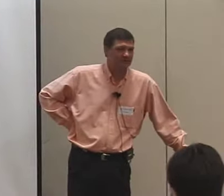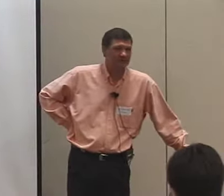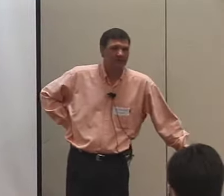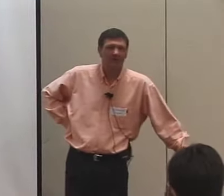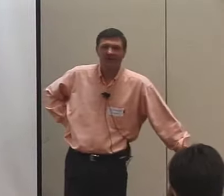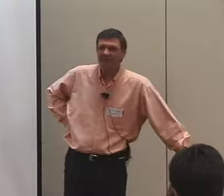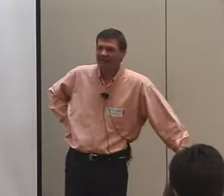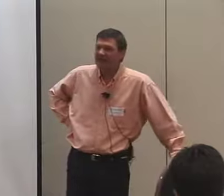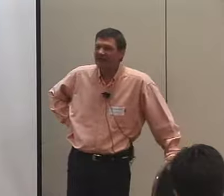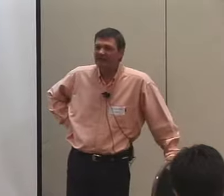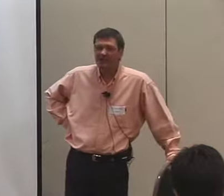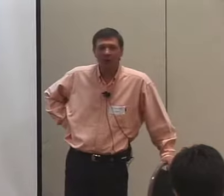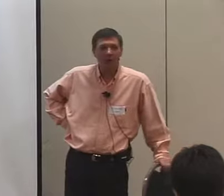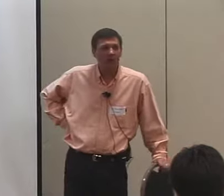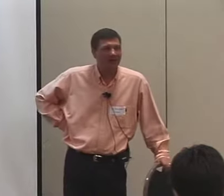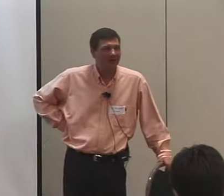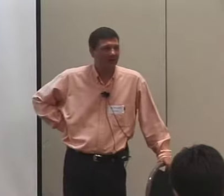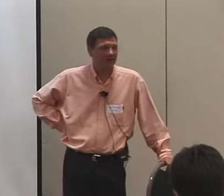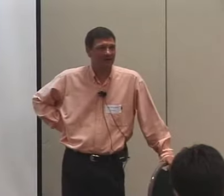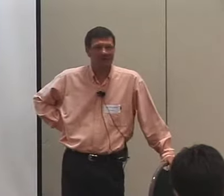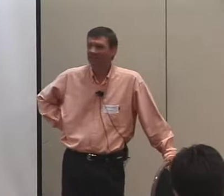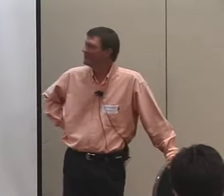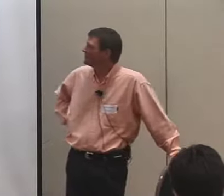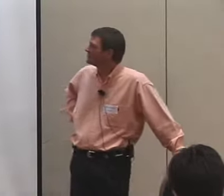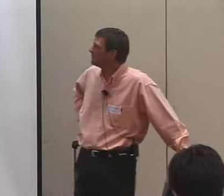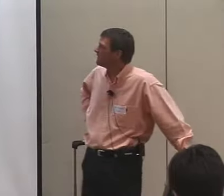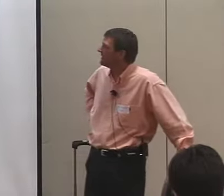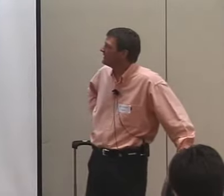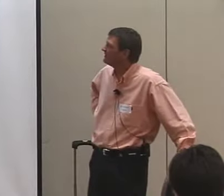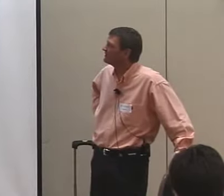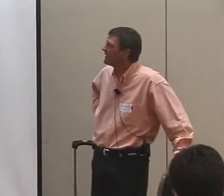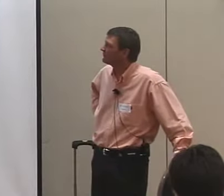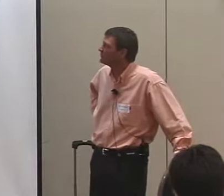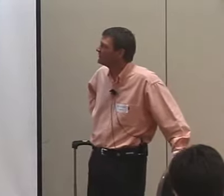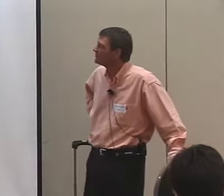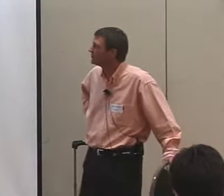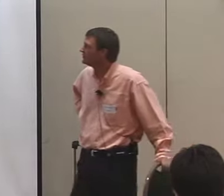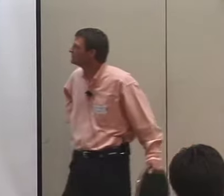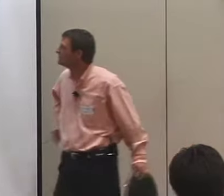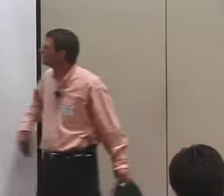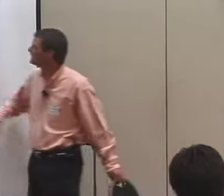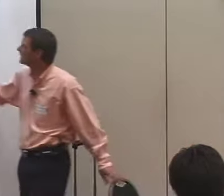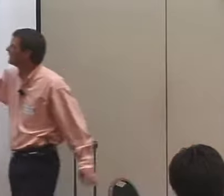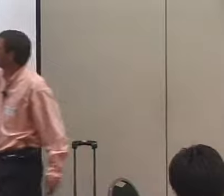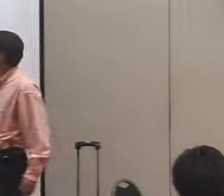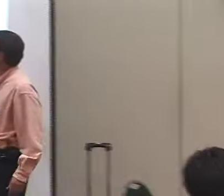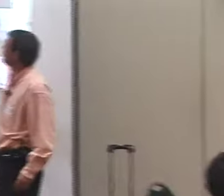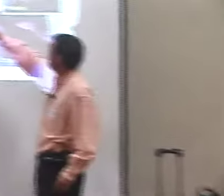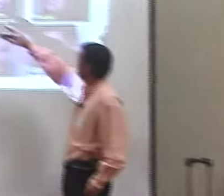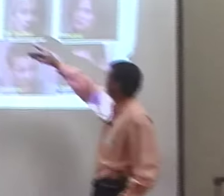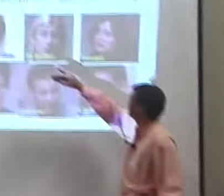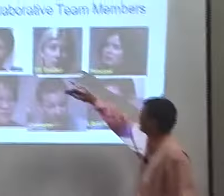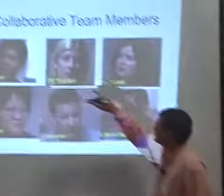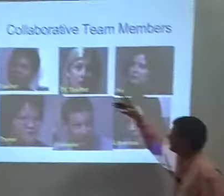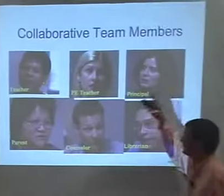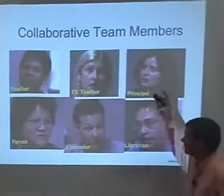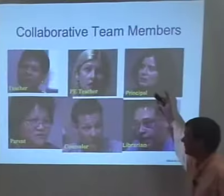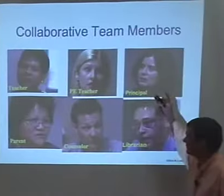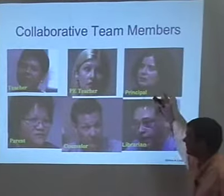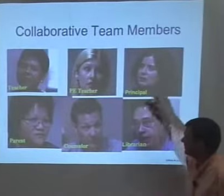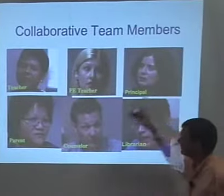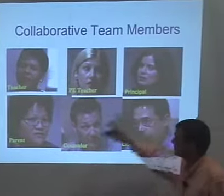reason. They know Eric. So we've got his classroom teacher, the PE teacher,